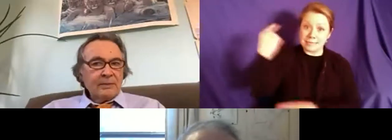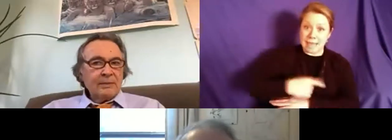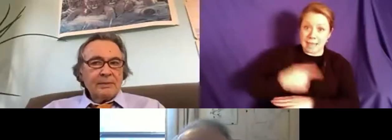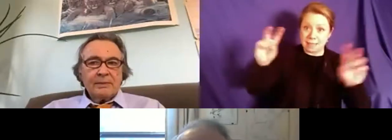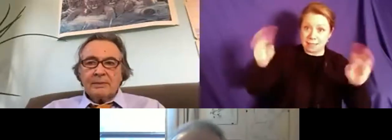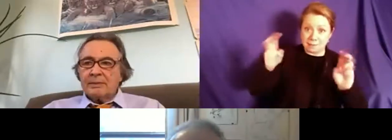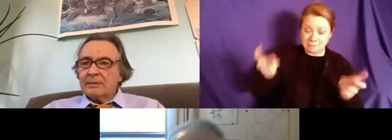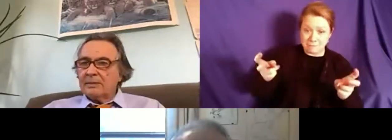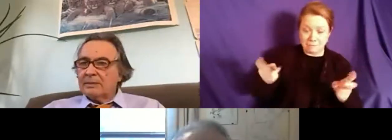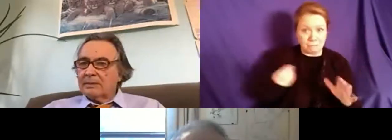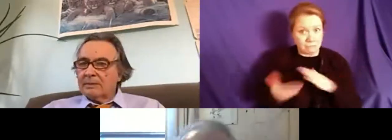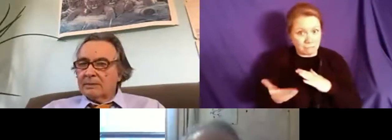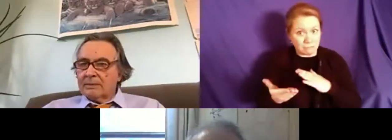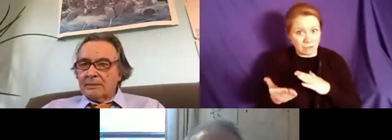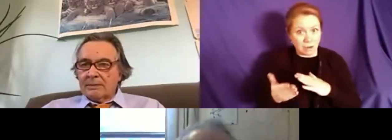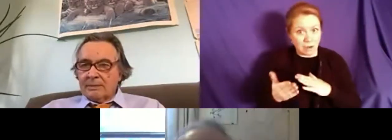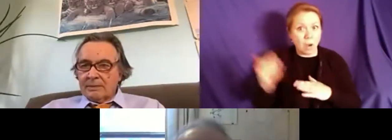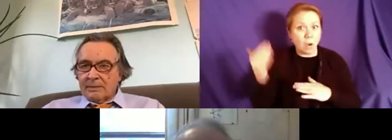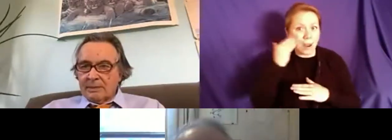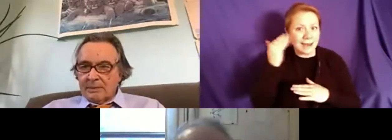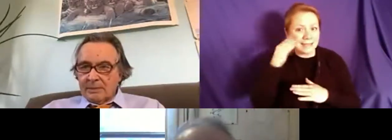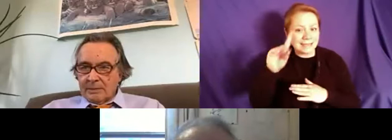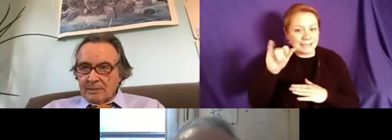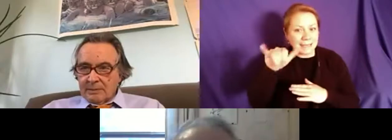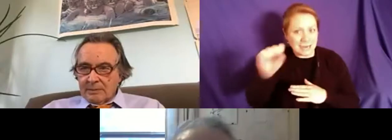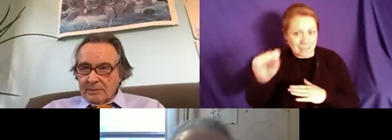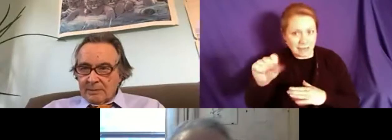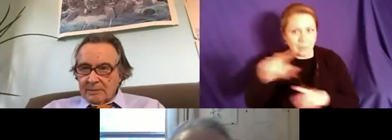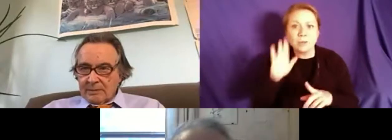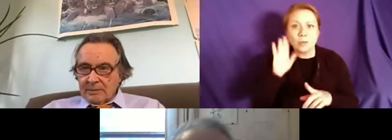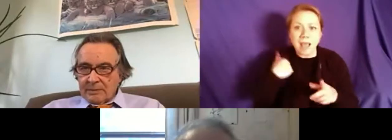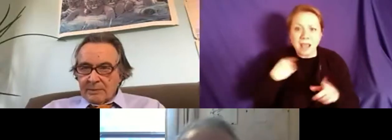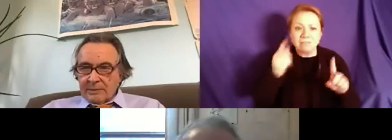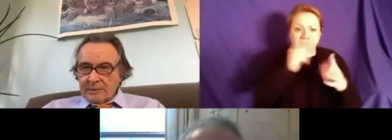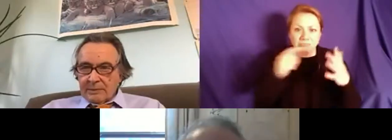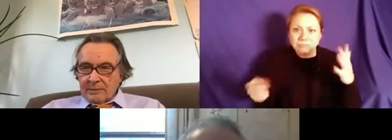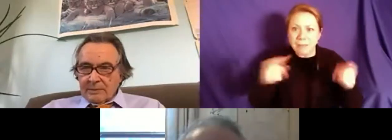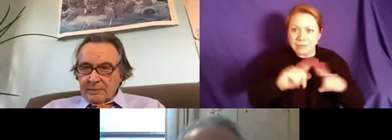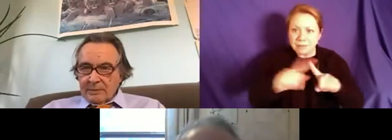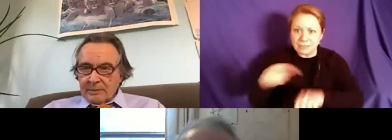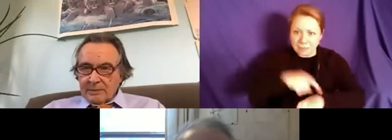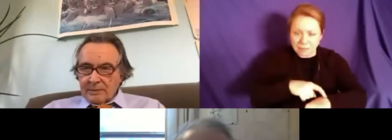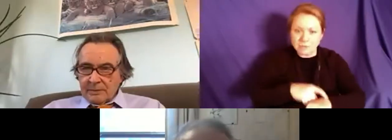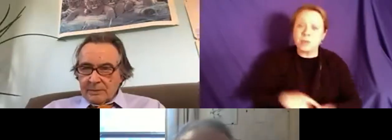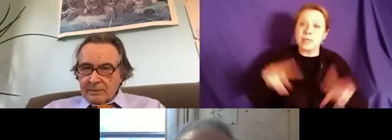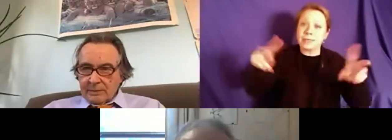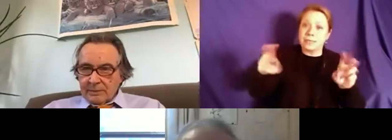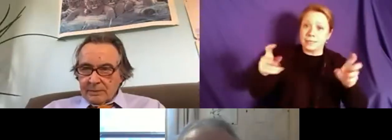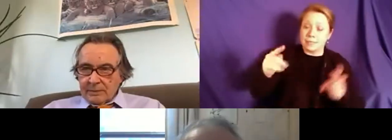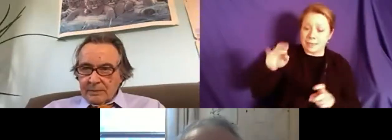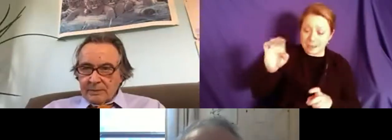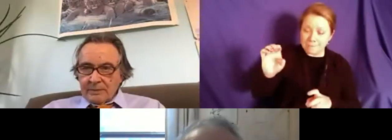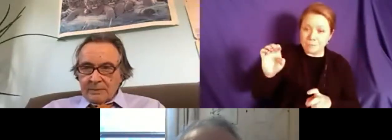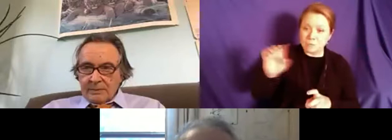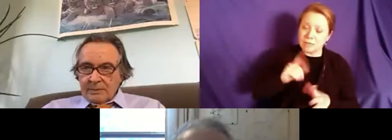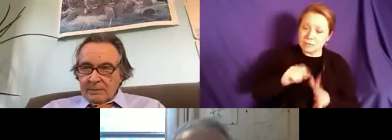and maybe I should say awareness days, because we'll have things going on at different times. Our theme is especially apt these